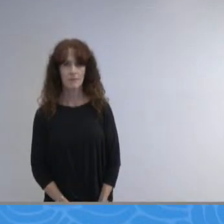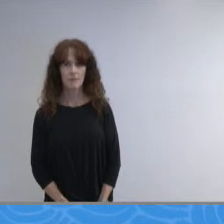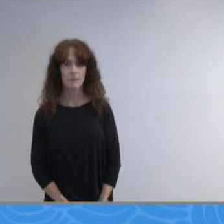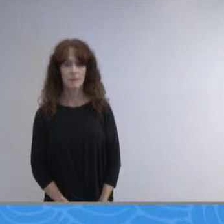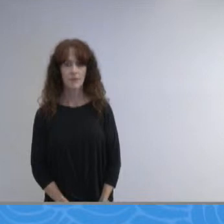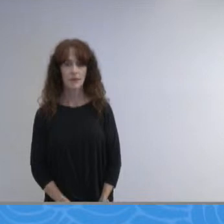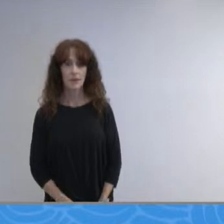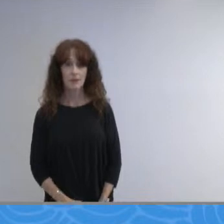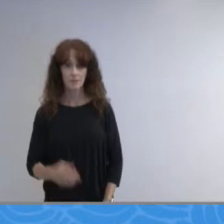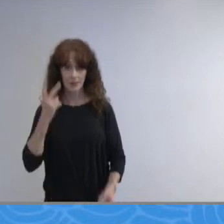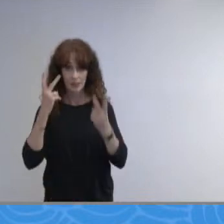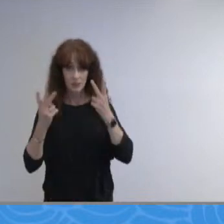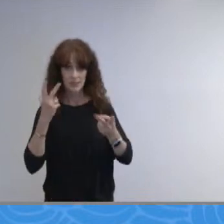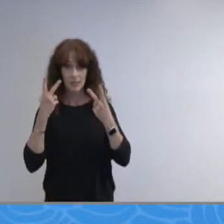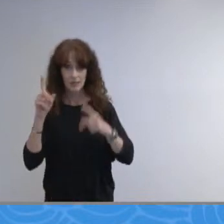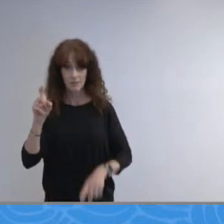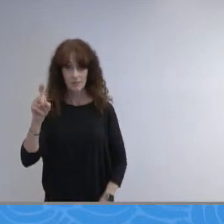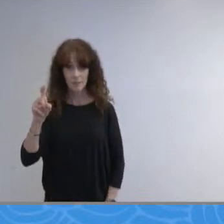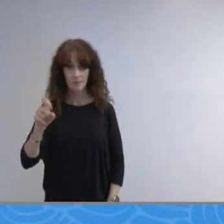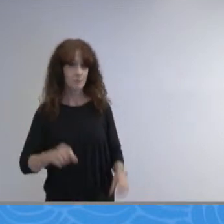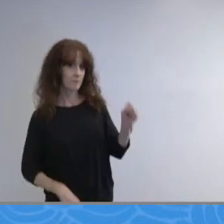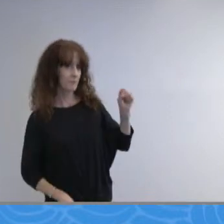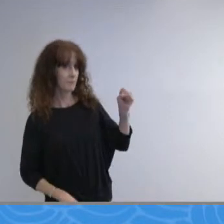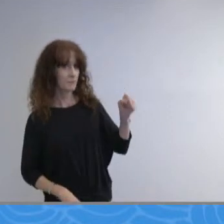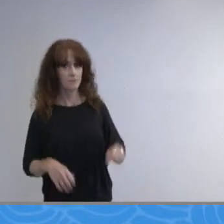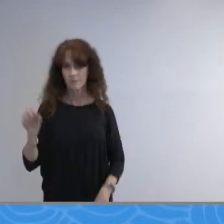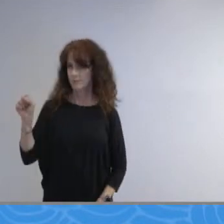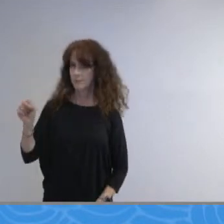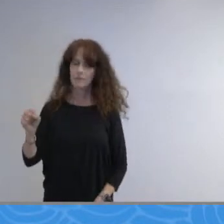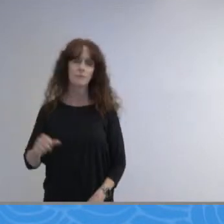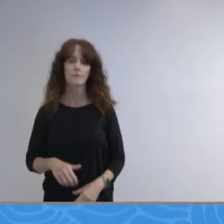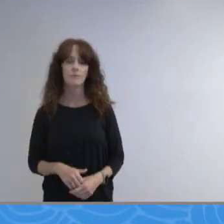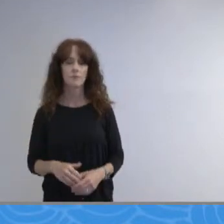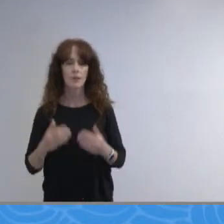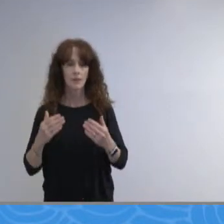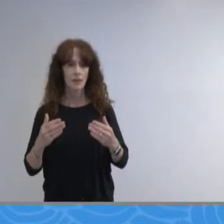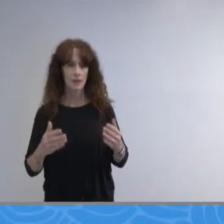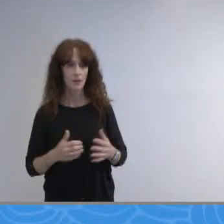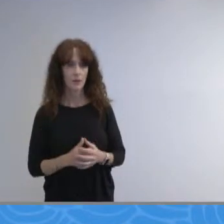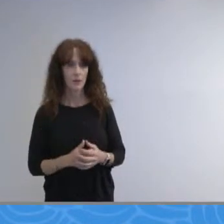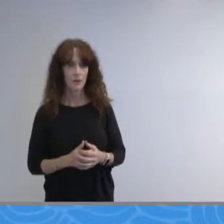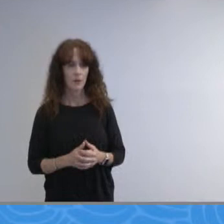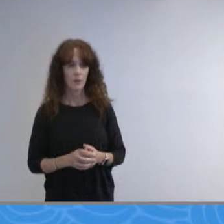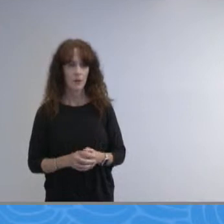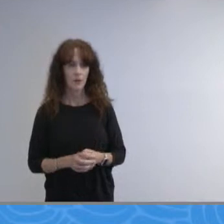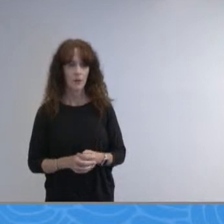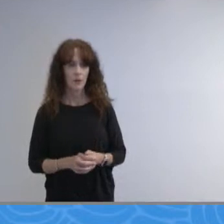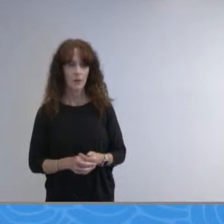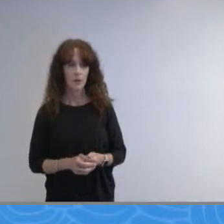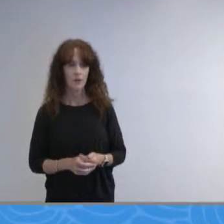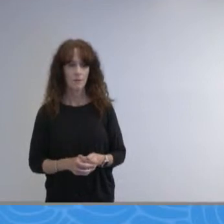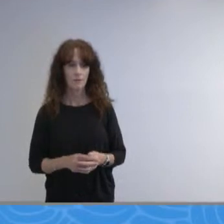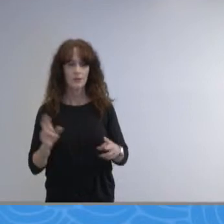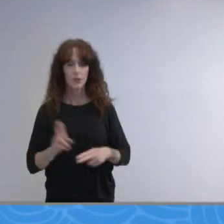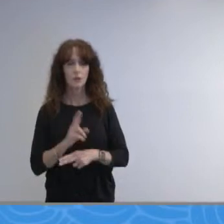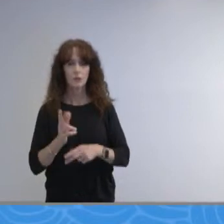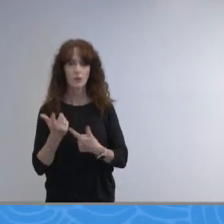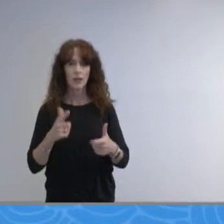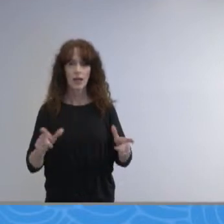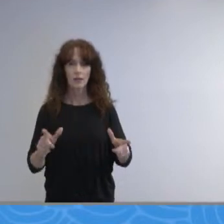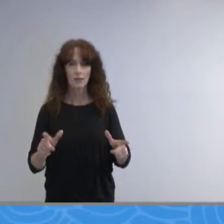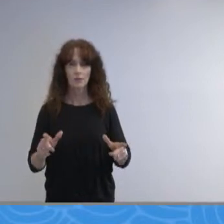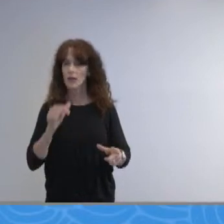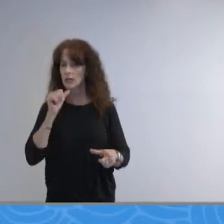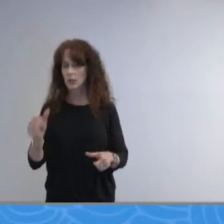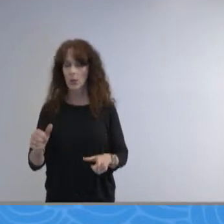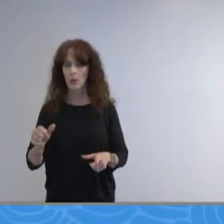Can everybody see that? Yeah. Okay. Yeah. I would just choose the language and don't do the mute original audio, and I think it